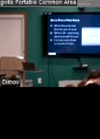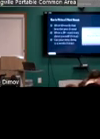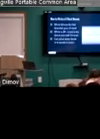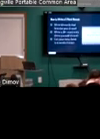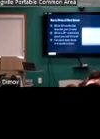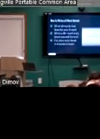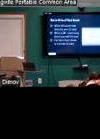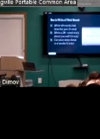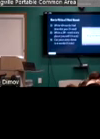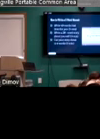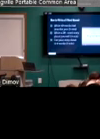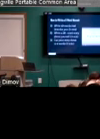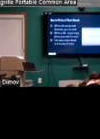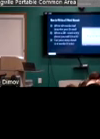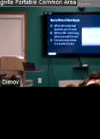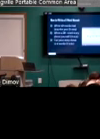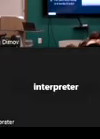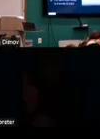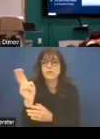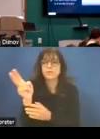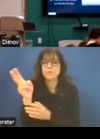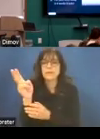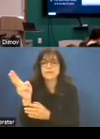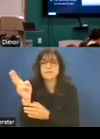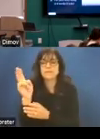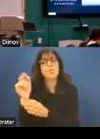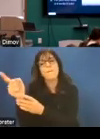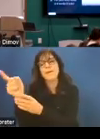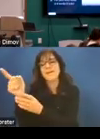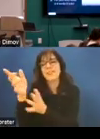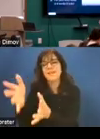So you got it? You got 2 more minutes. Not even that, you have a minute.